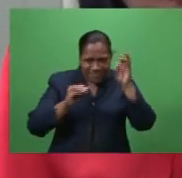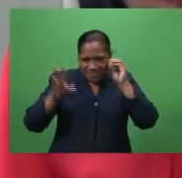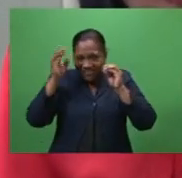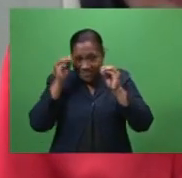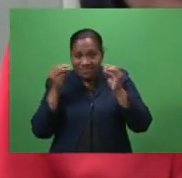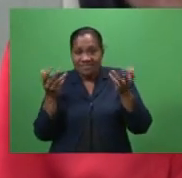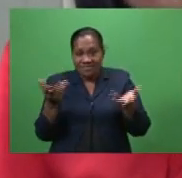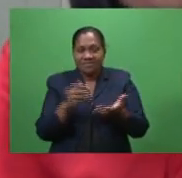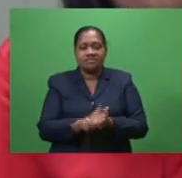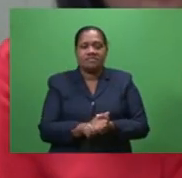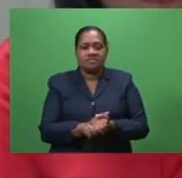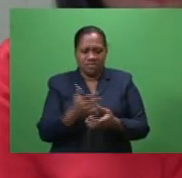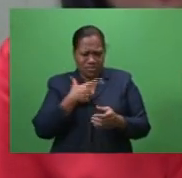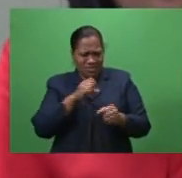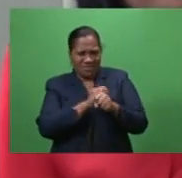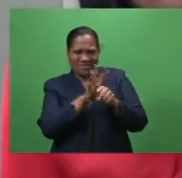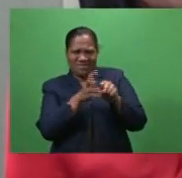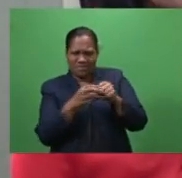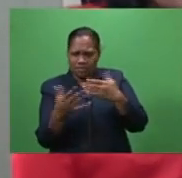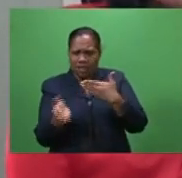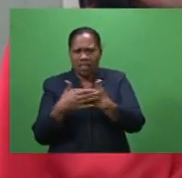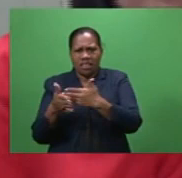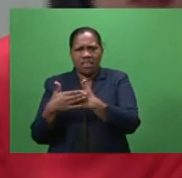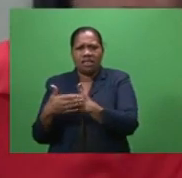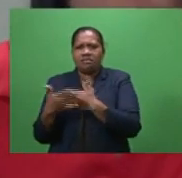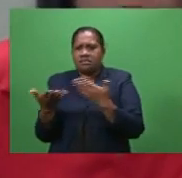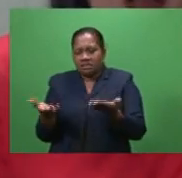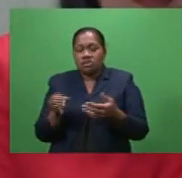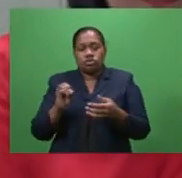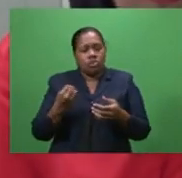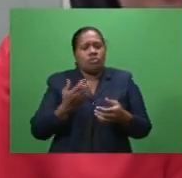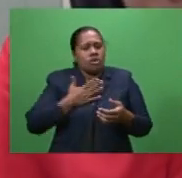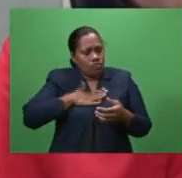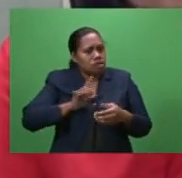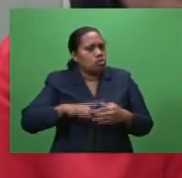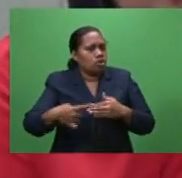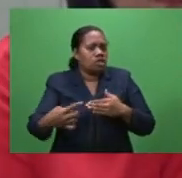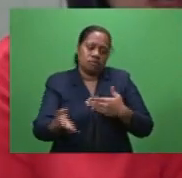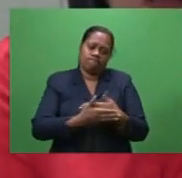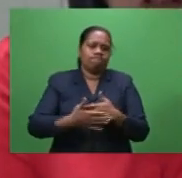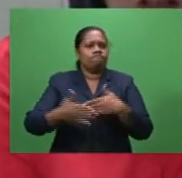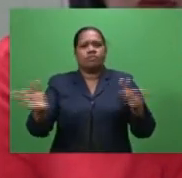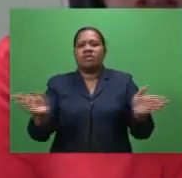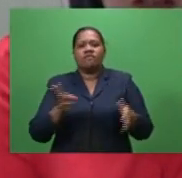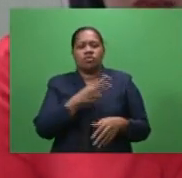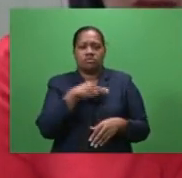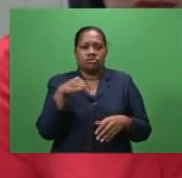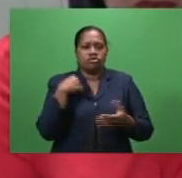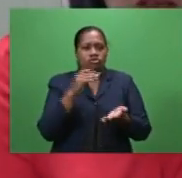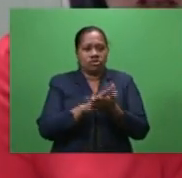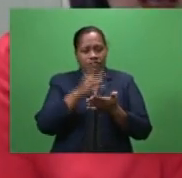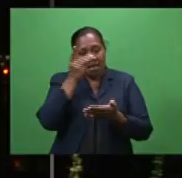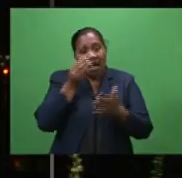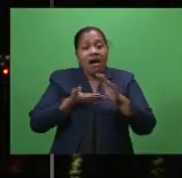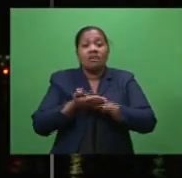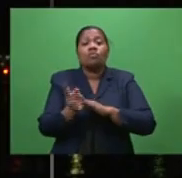COVID-19 closure. But we do intend to keep the channel open for the Minister of Education under the Walesi